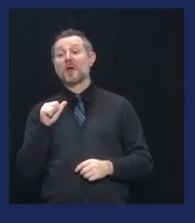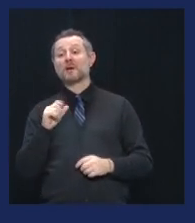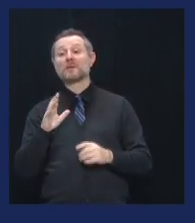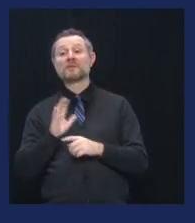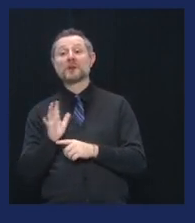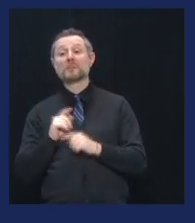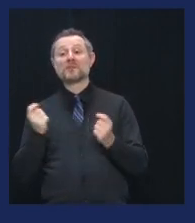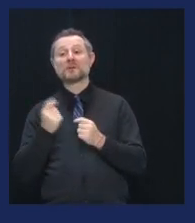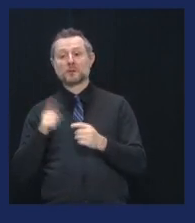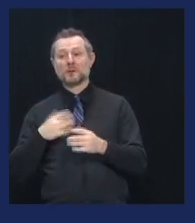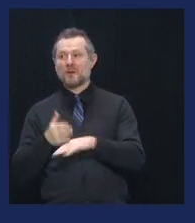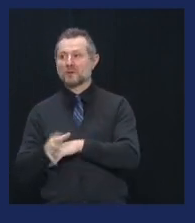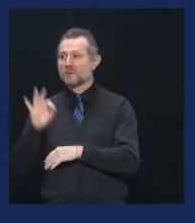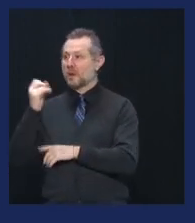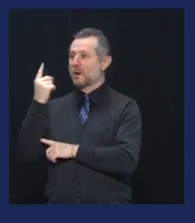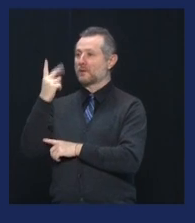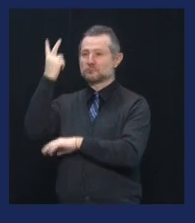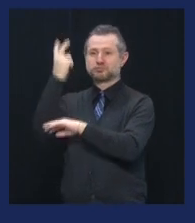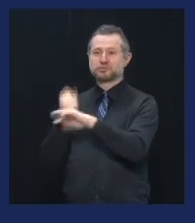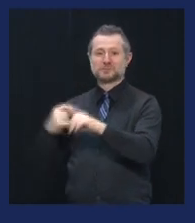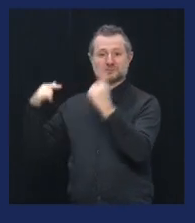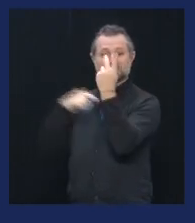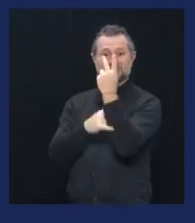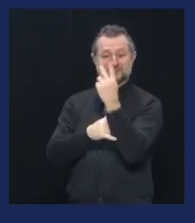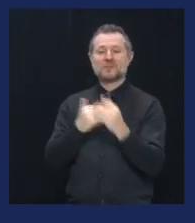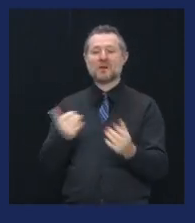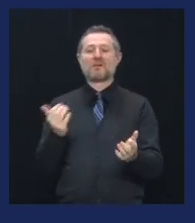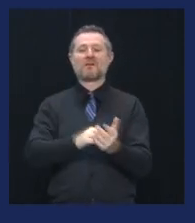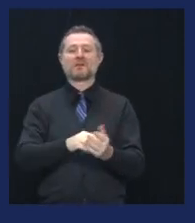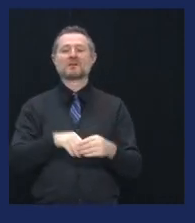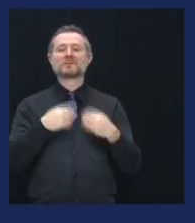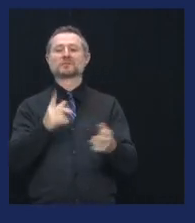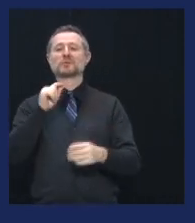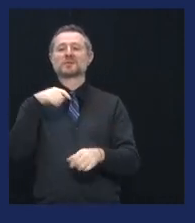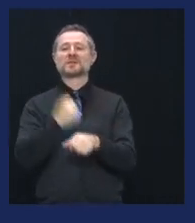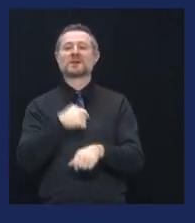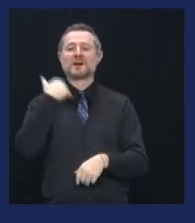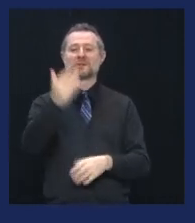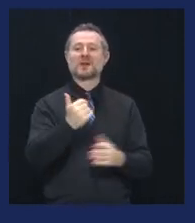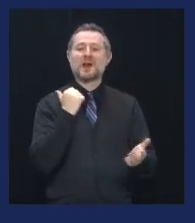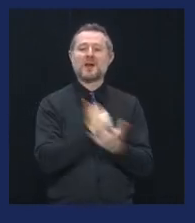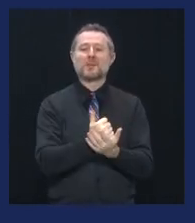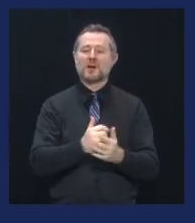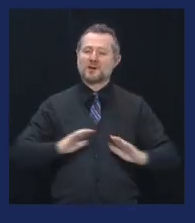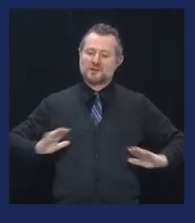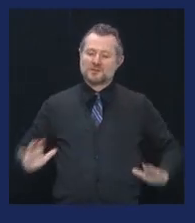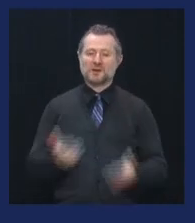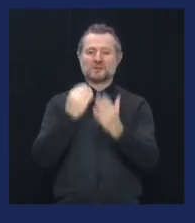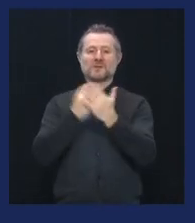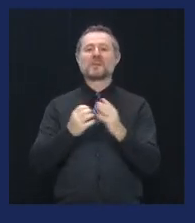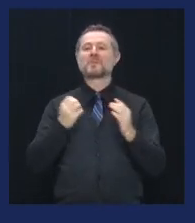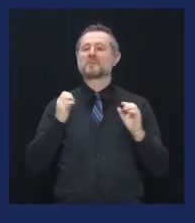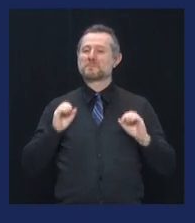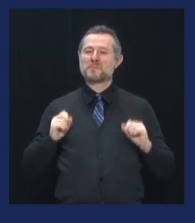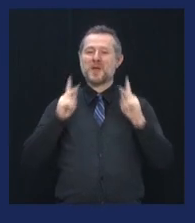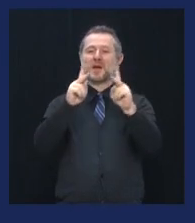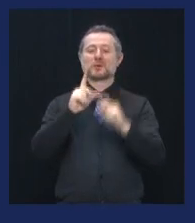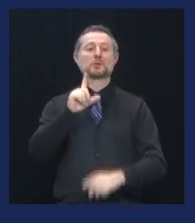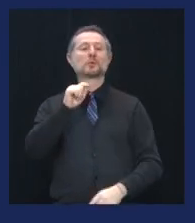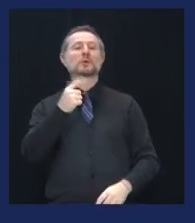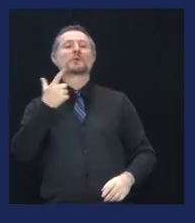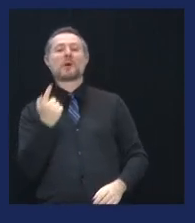it will once again energize our recovery with the Tribeca 2021 edition. This initiative